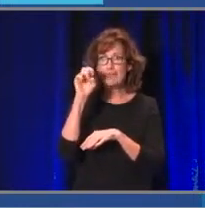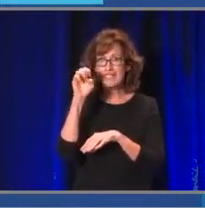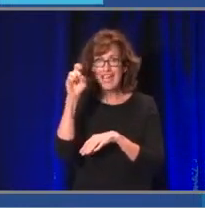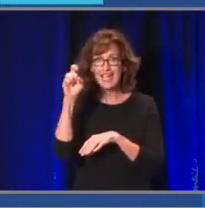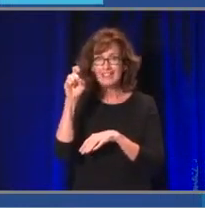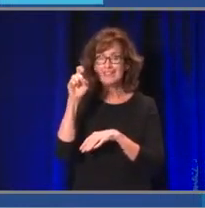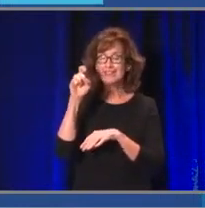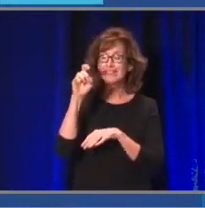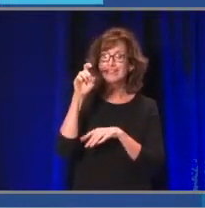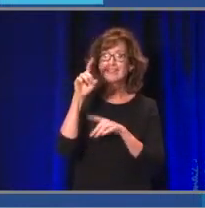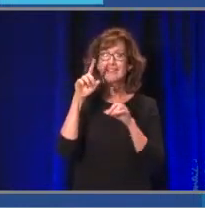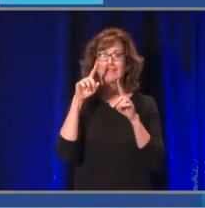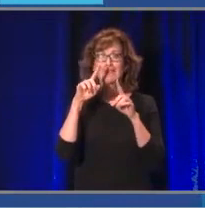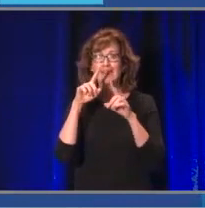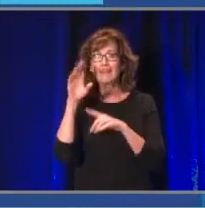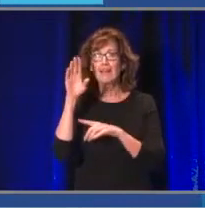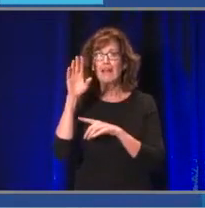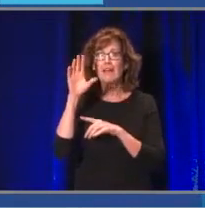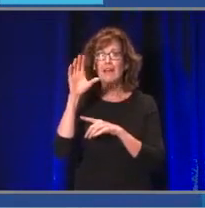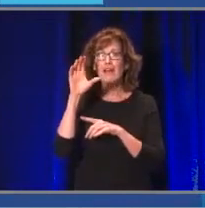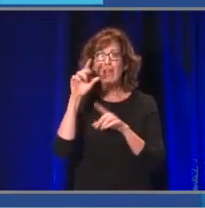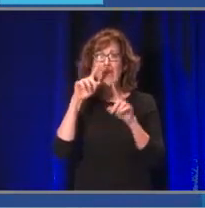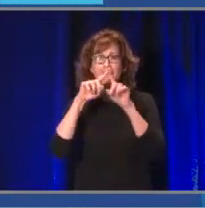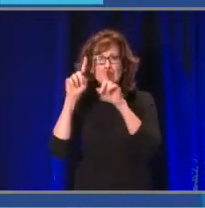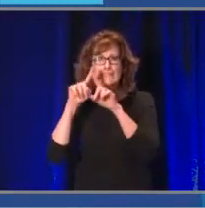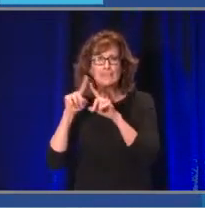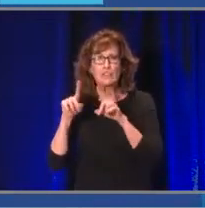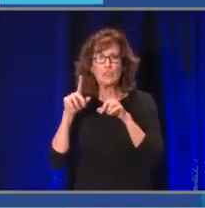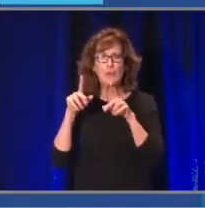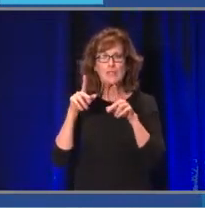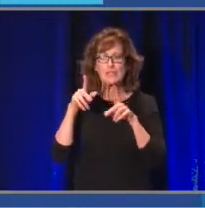needed genetic testing for PARP inhibitors. Okay.